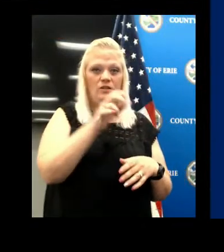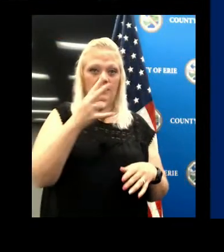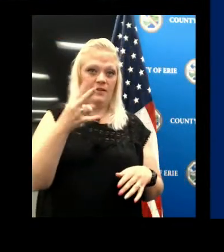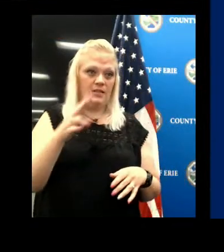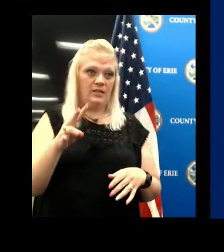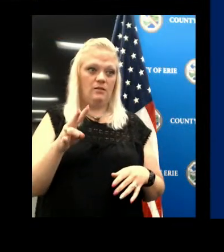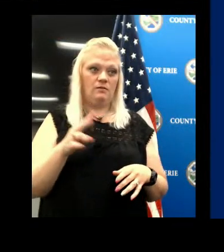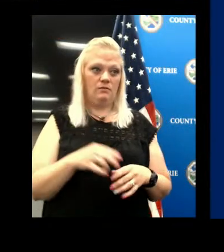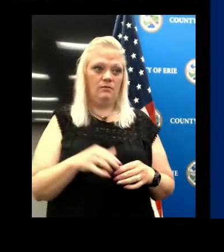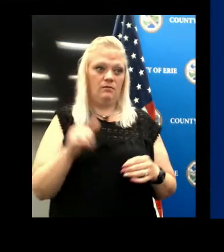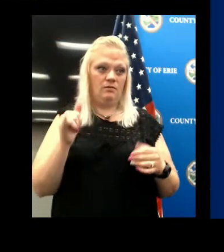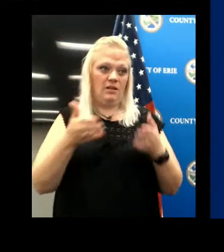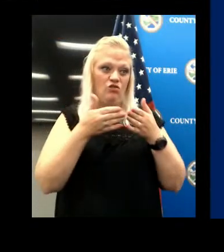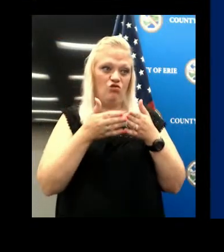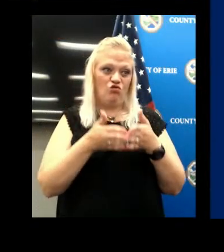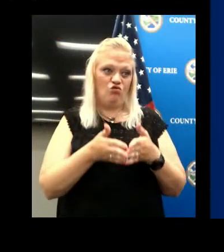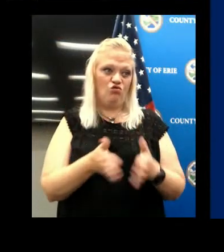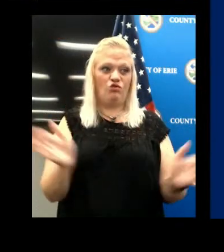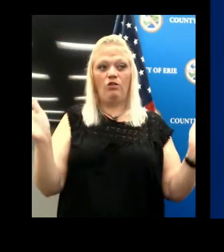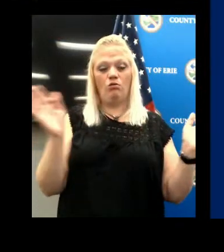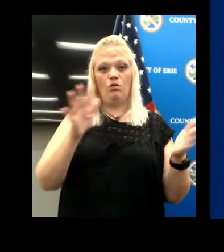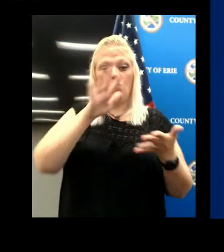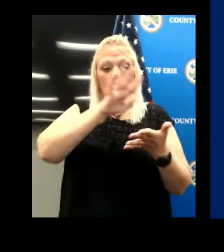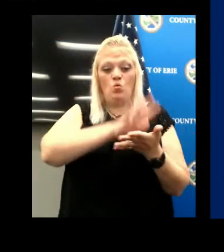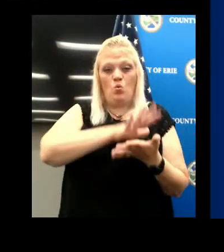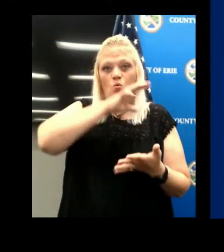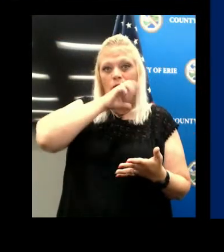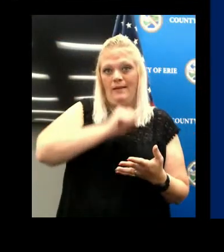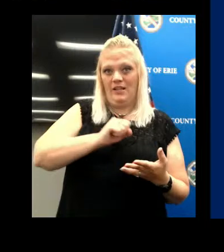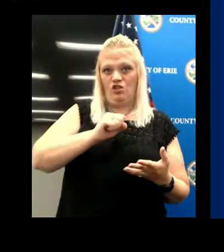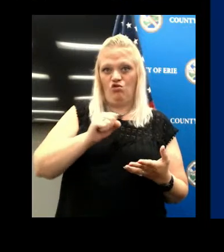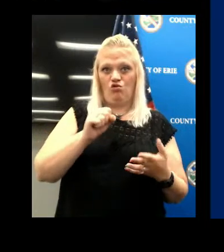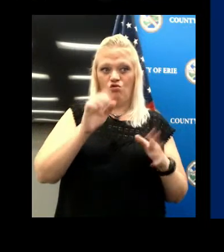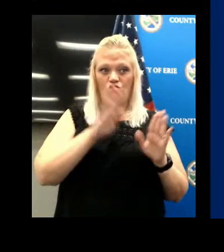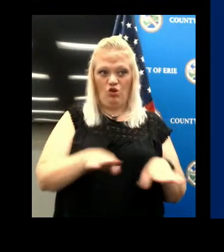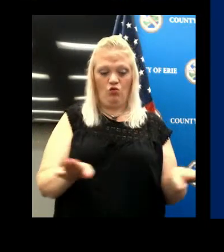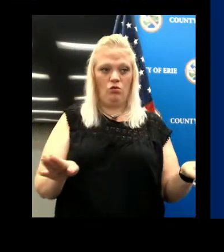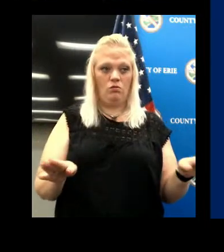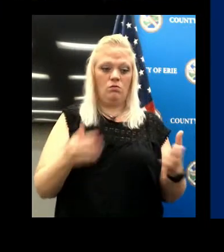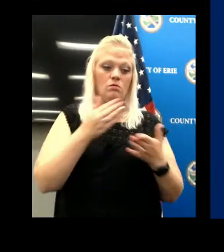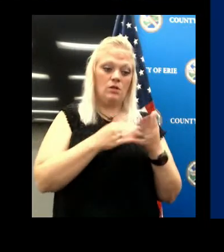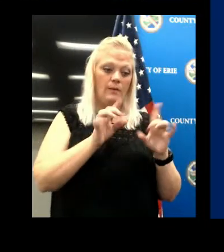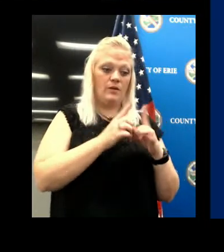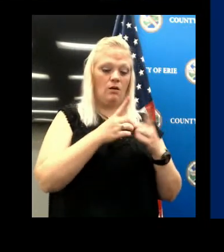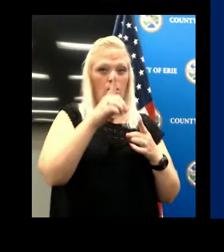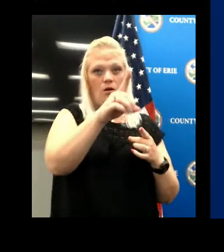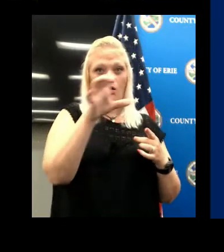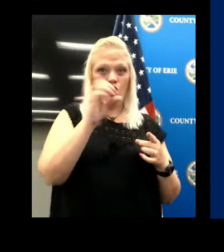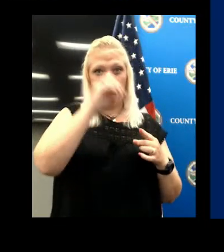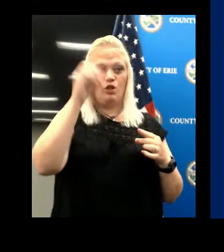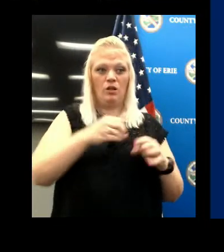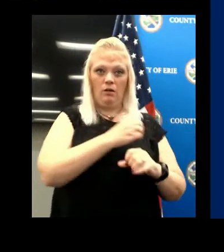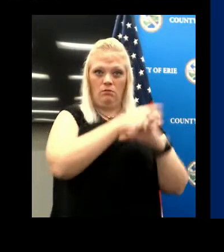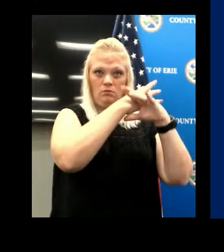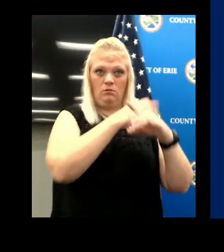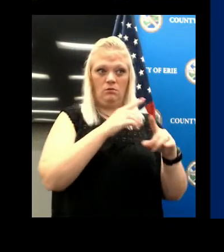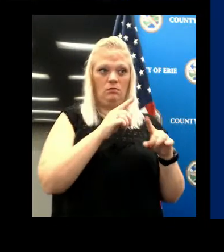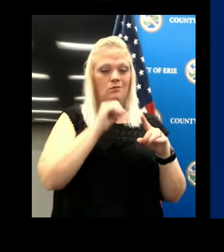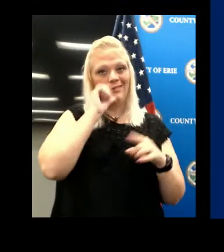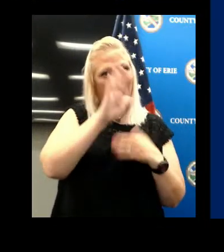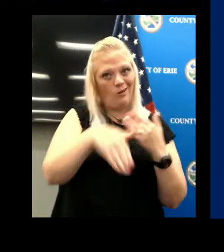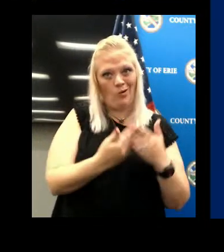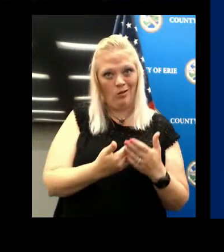is generally school-age children. And we know that while some districts are 100% virtual right now, not all of them